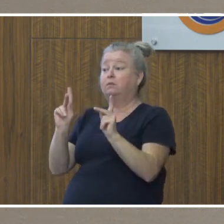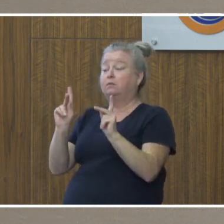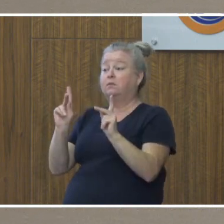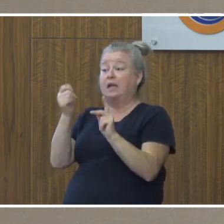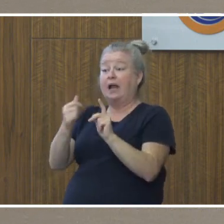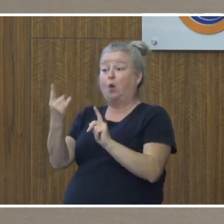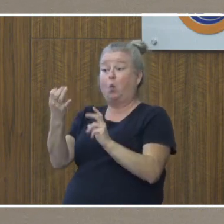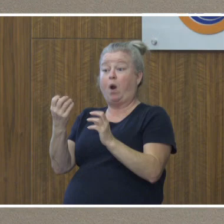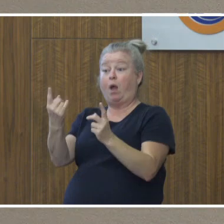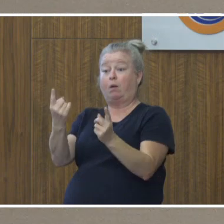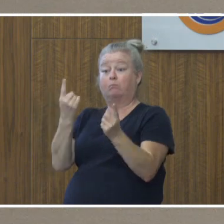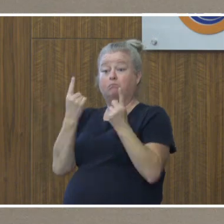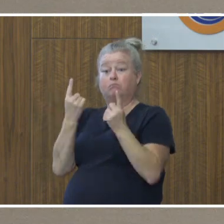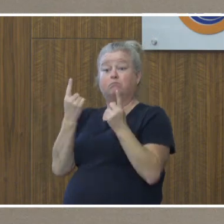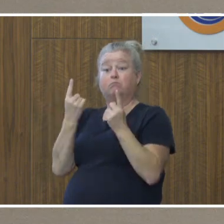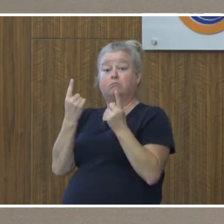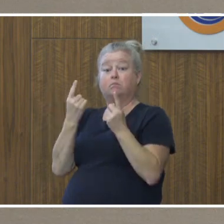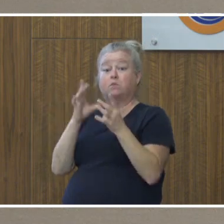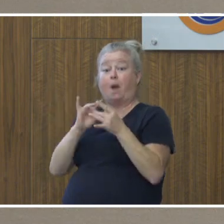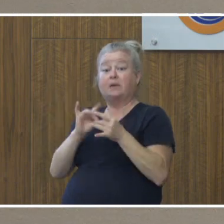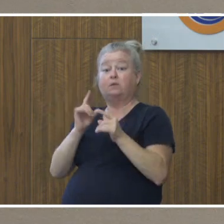Anybody else would like to provide a comment at this time?